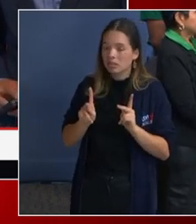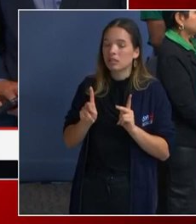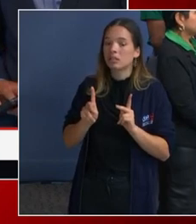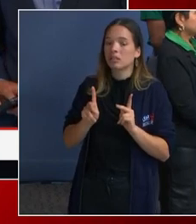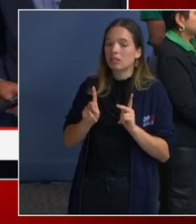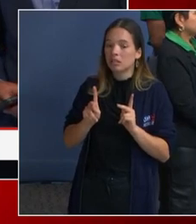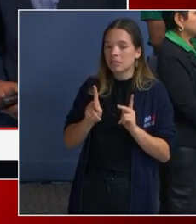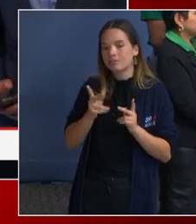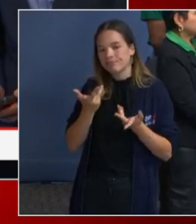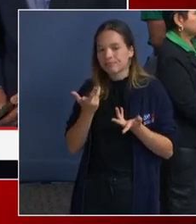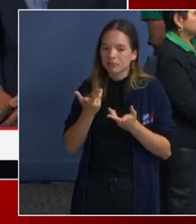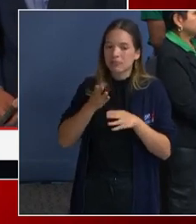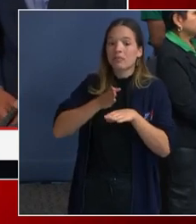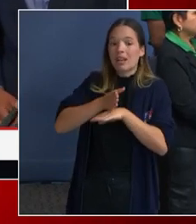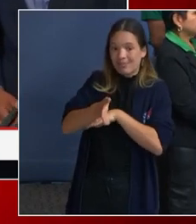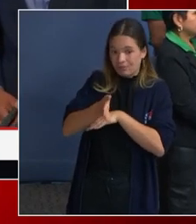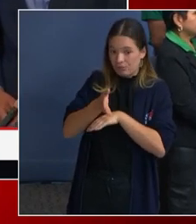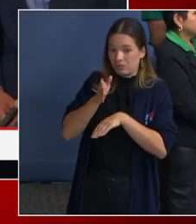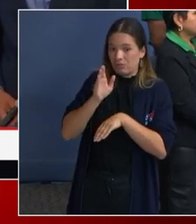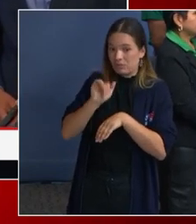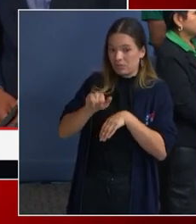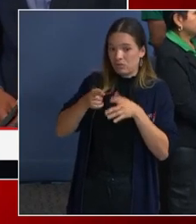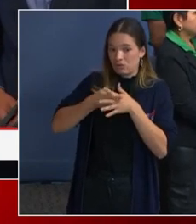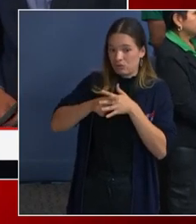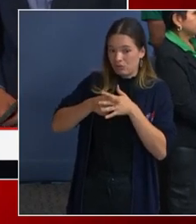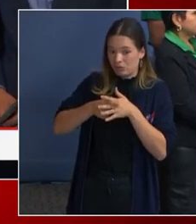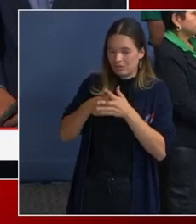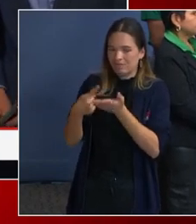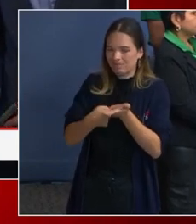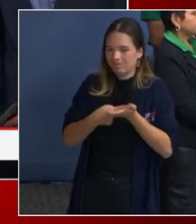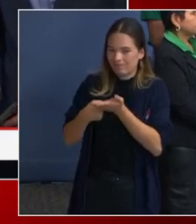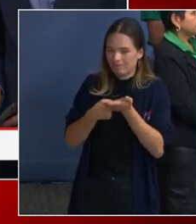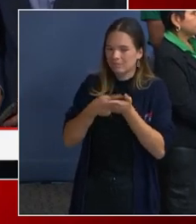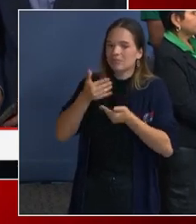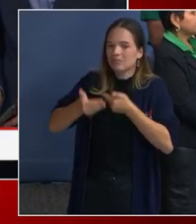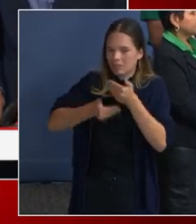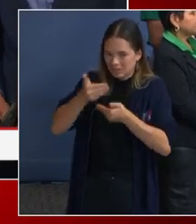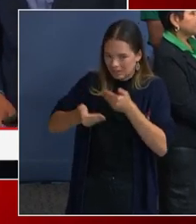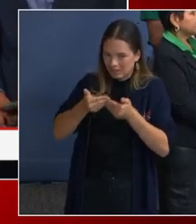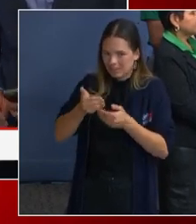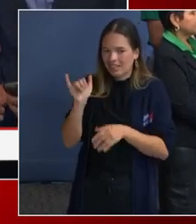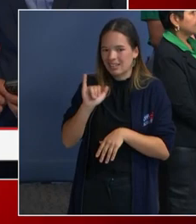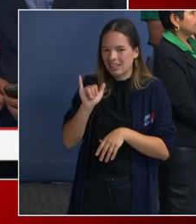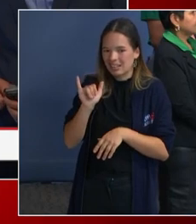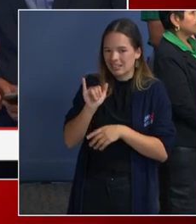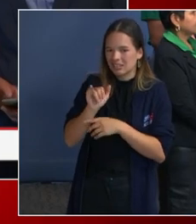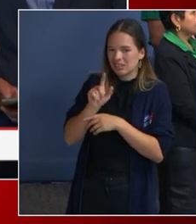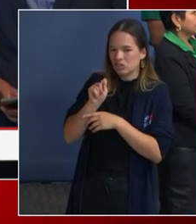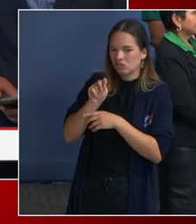having initial discussion, a processing, a triage, if you will,